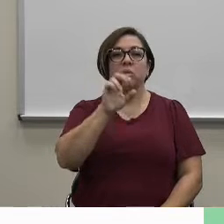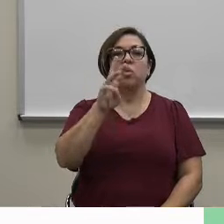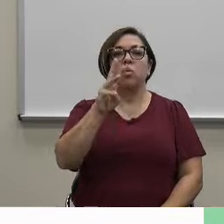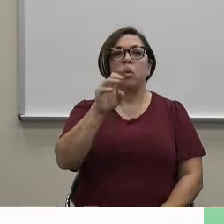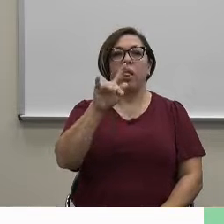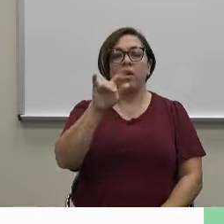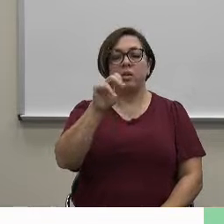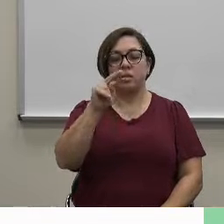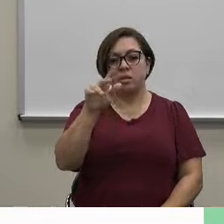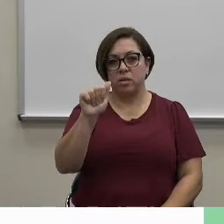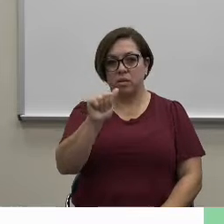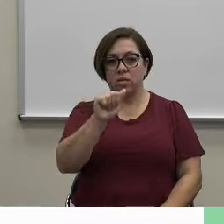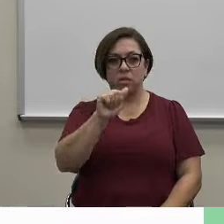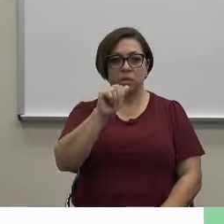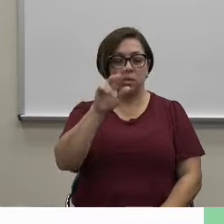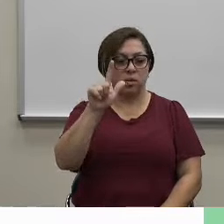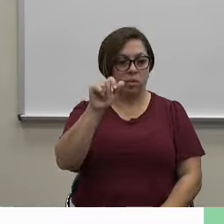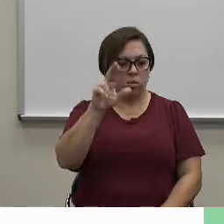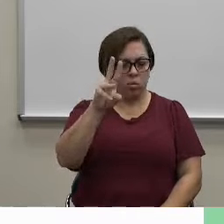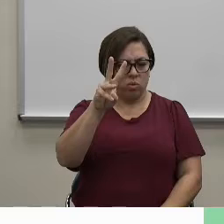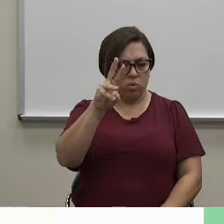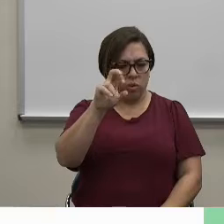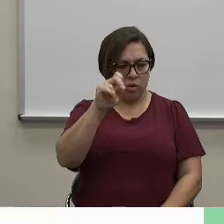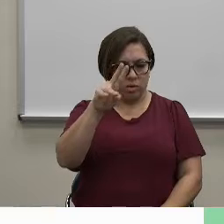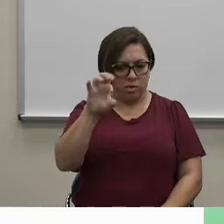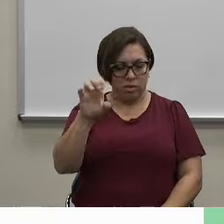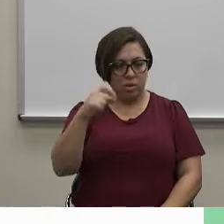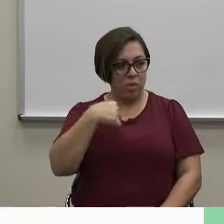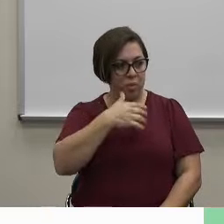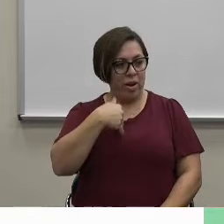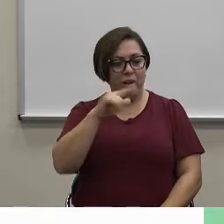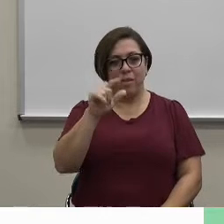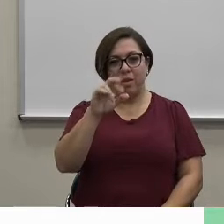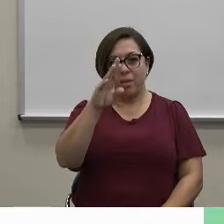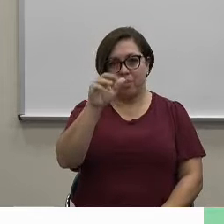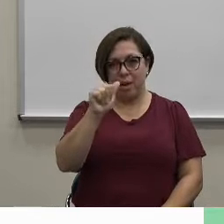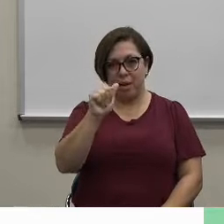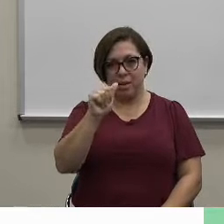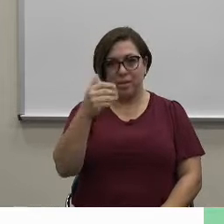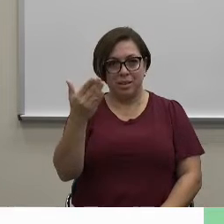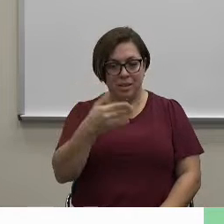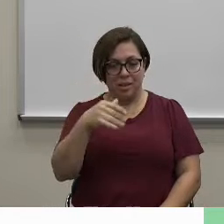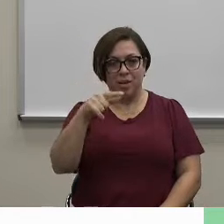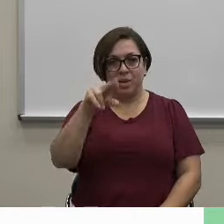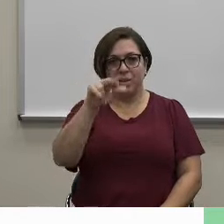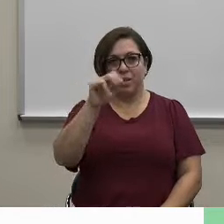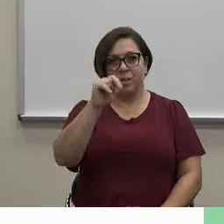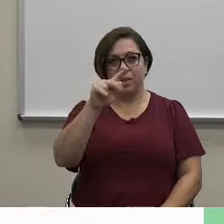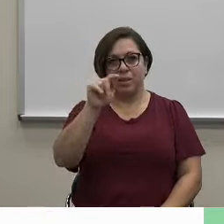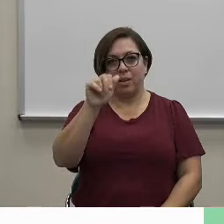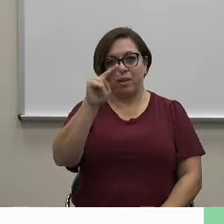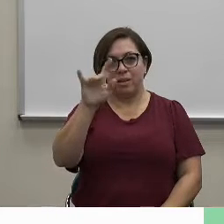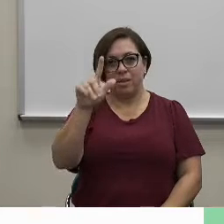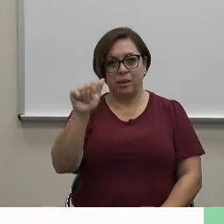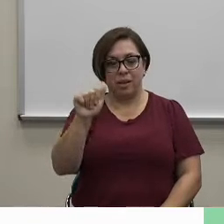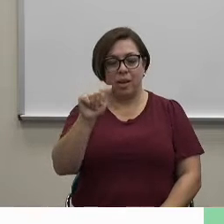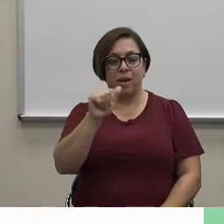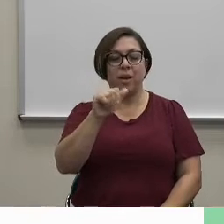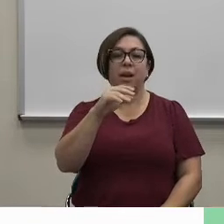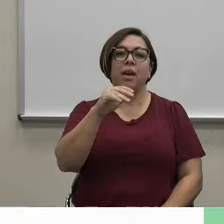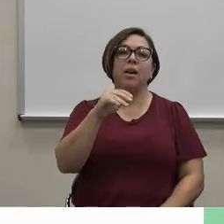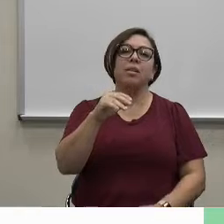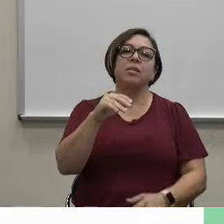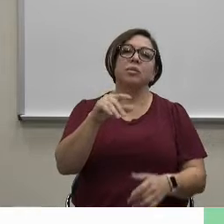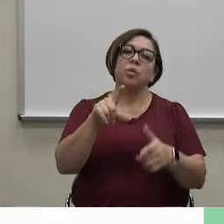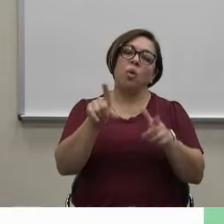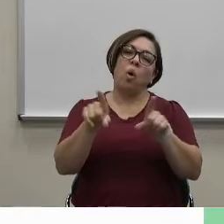Lawrence, Mr. Raul Lerma, we have Mr. Lerma here, Inocente Quintanilla, and then of course we have Mr. Ibarra here as well.